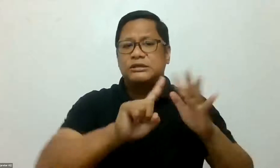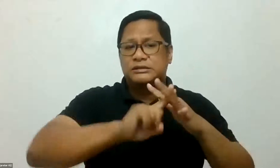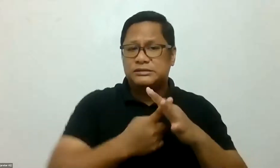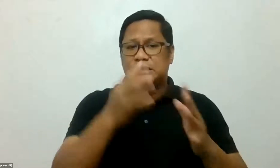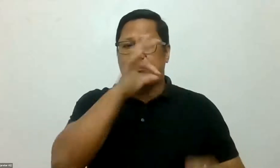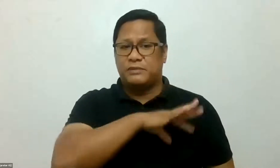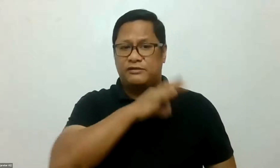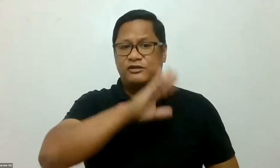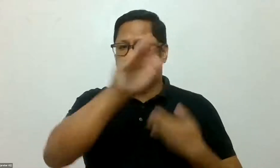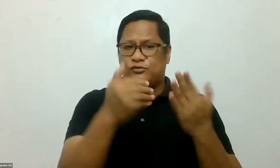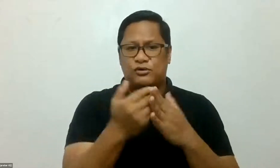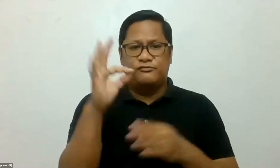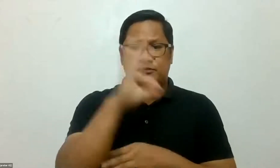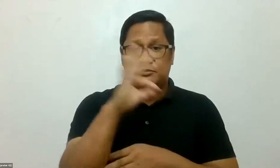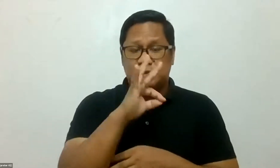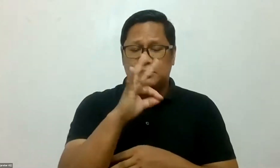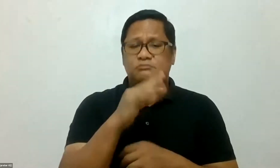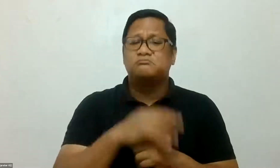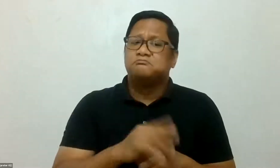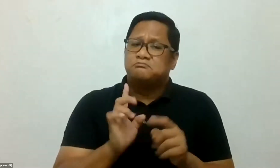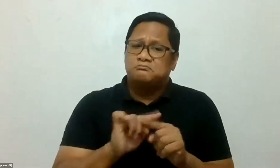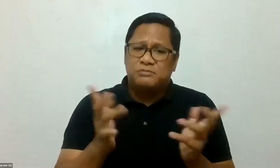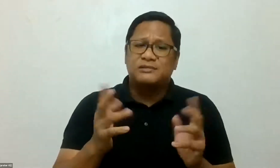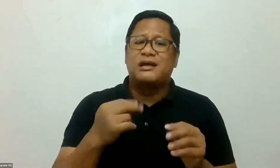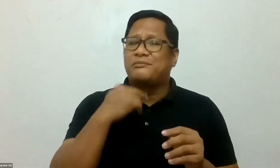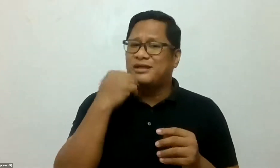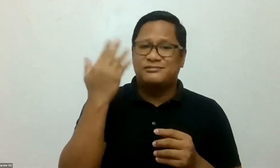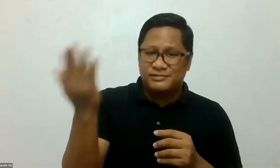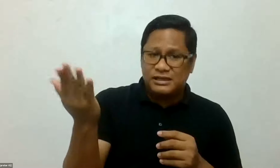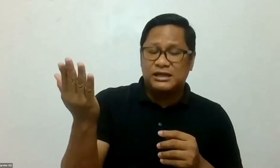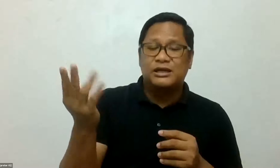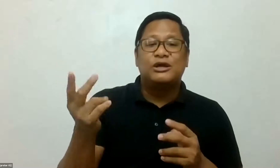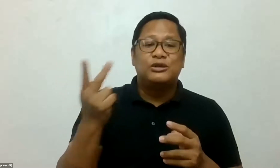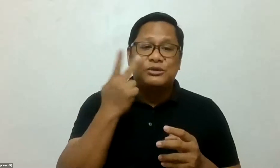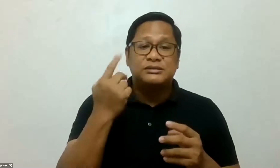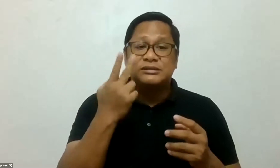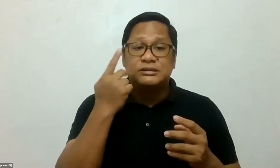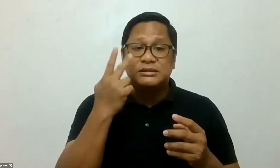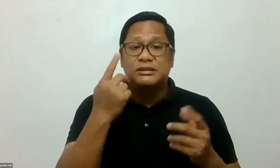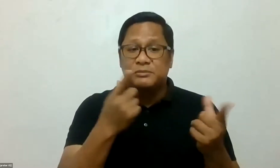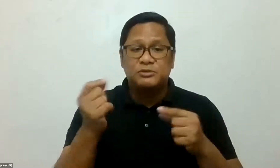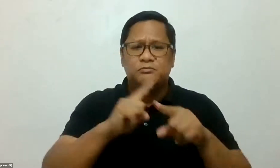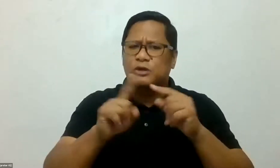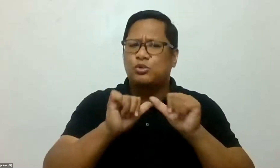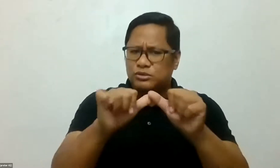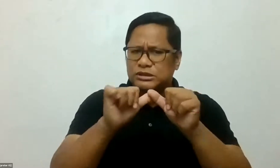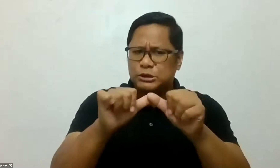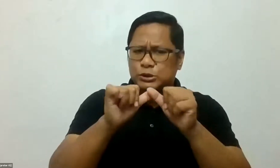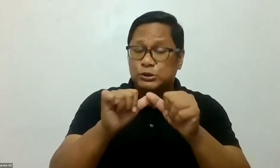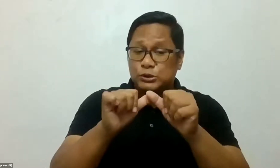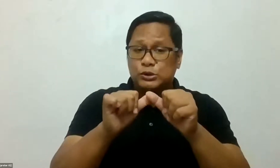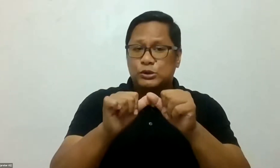all Filipinos. Unfortunately, I'm not there anymore to see its implementation, but I will continue to fight for